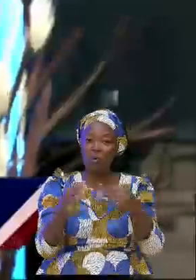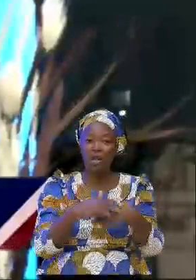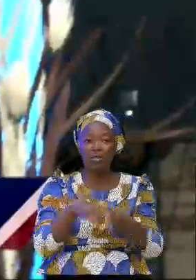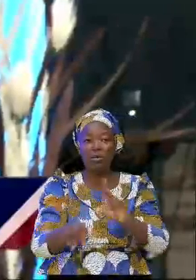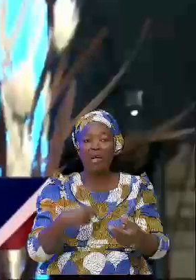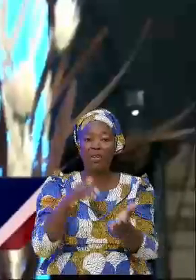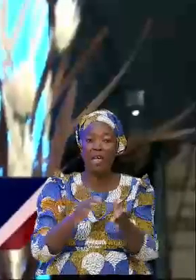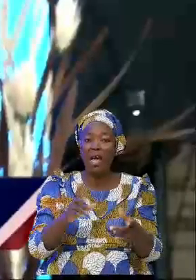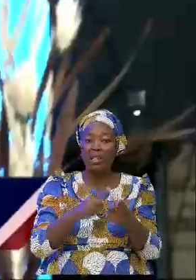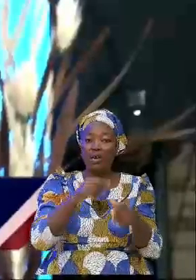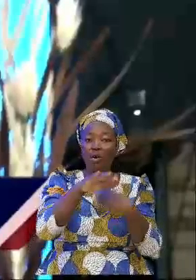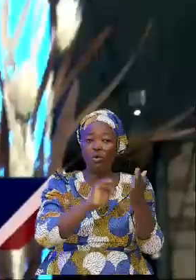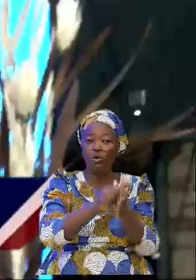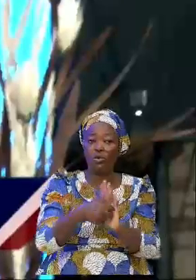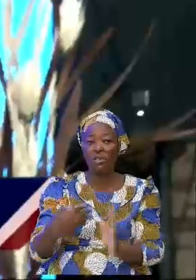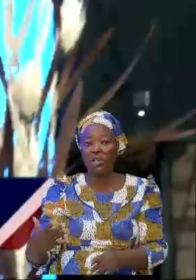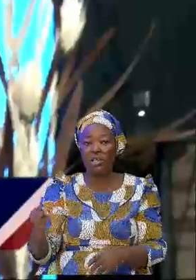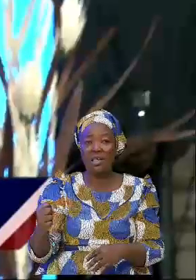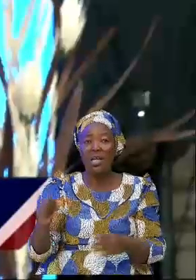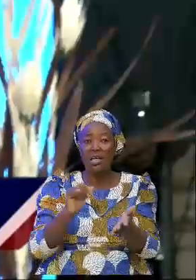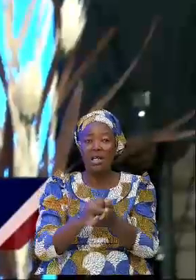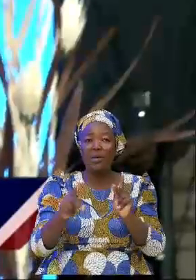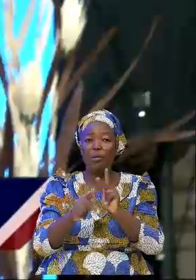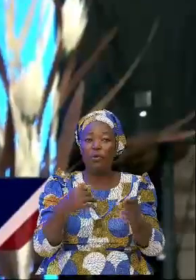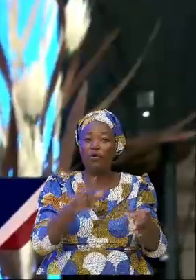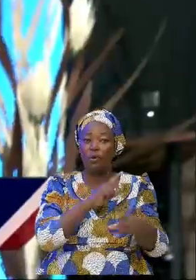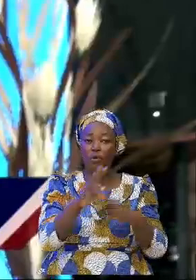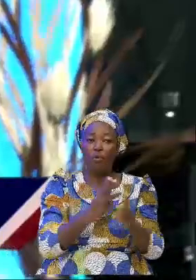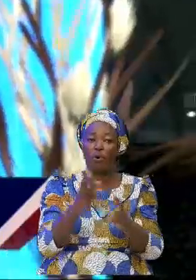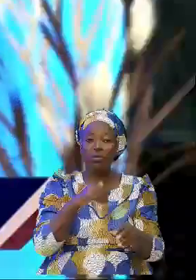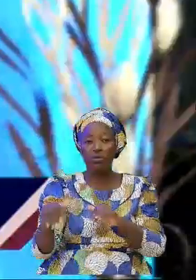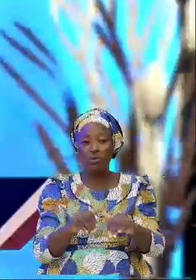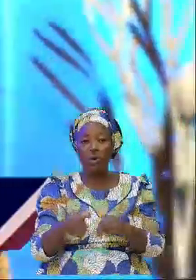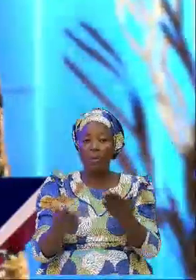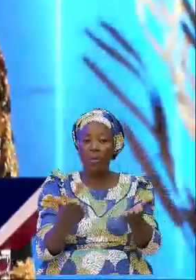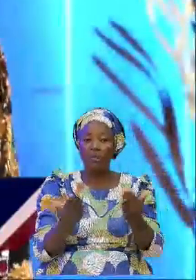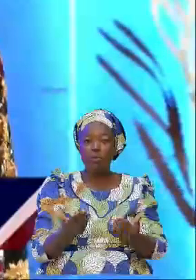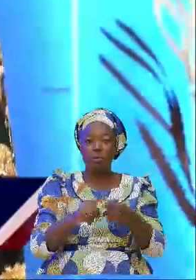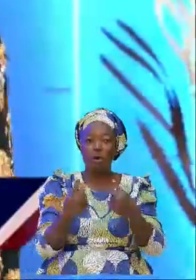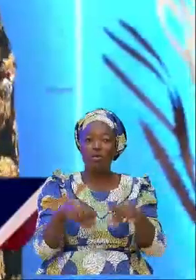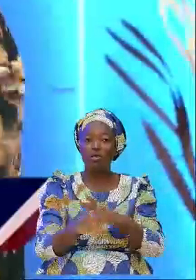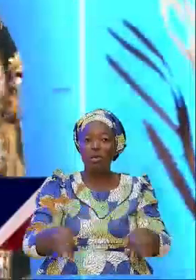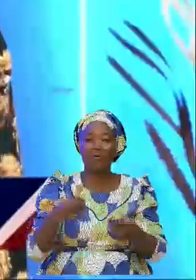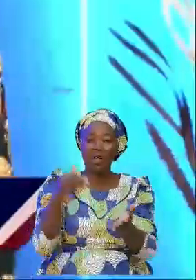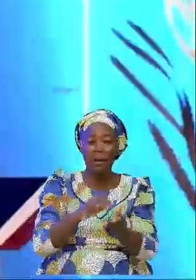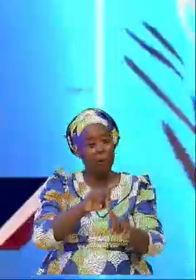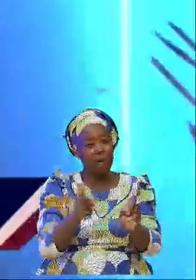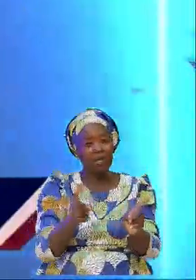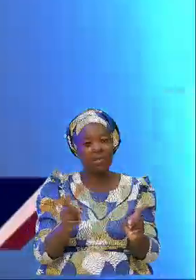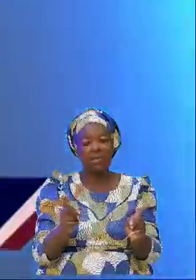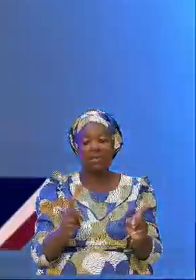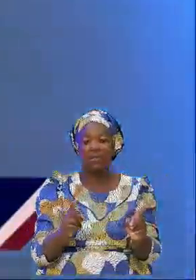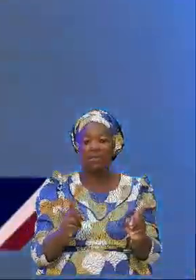the practices of the world might want to come to your life again, and all those things that the people of the world